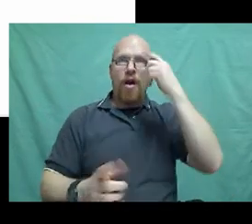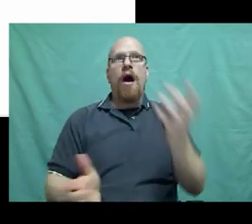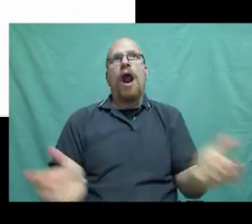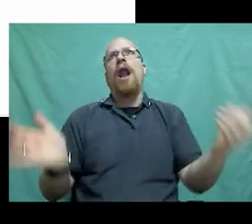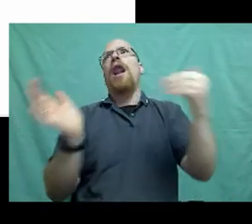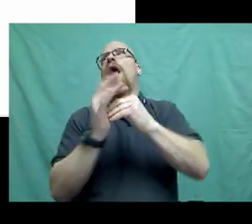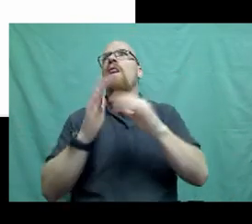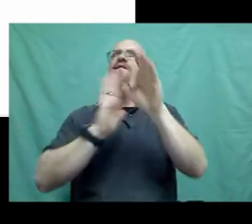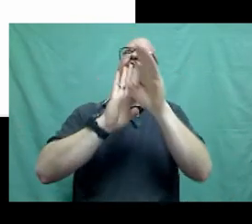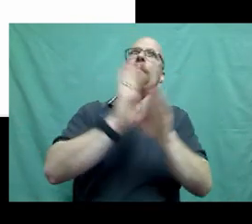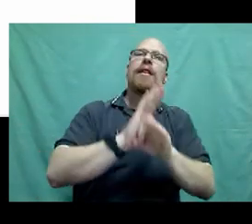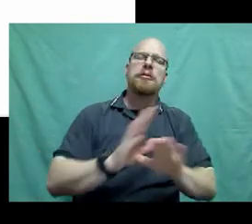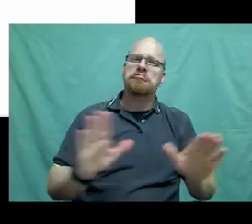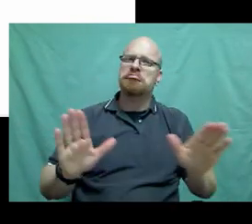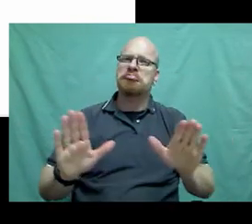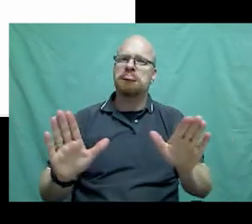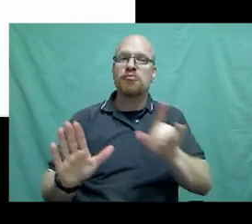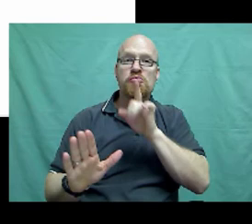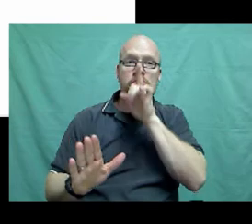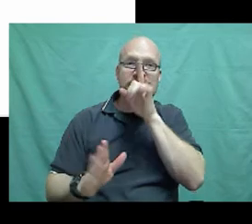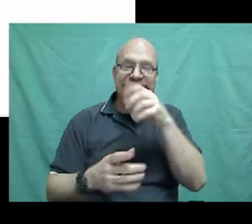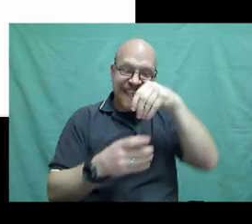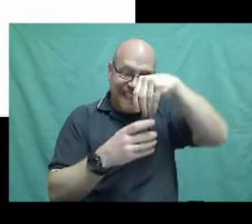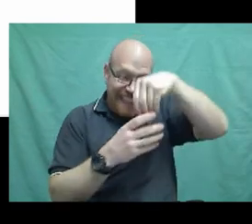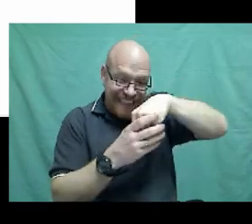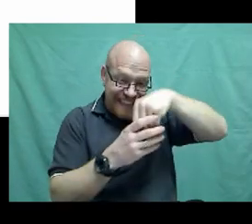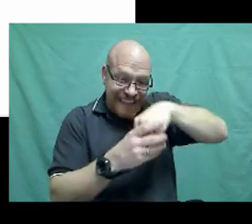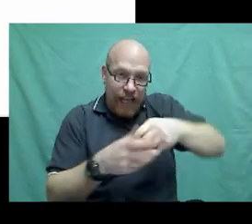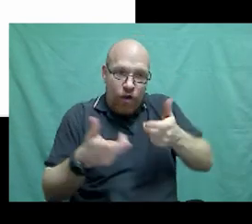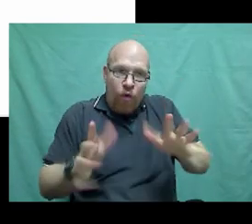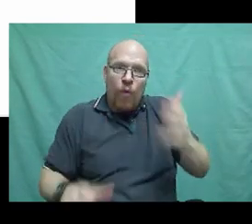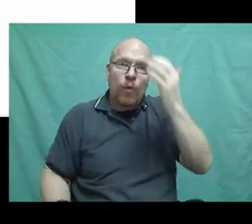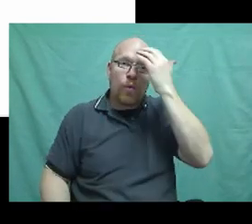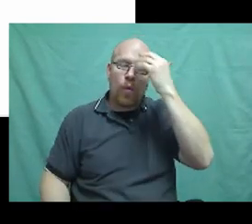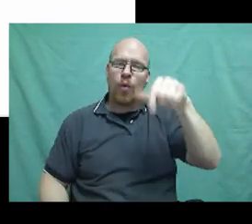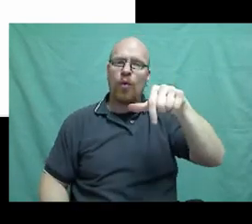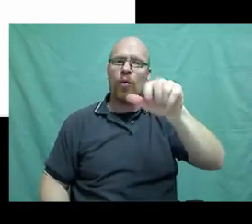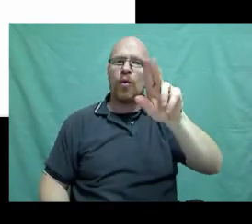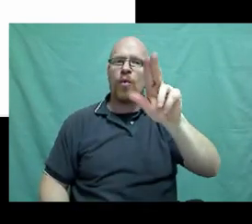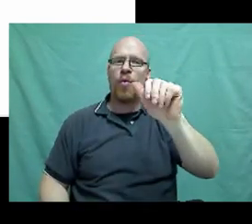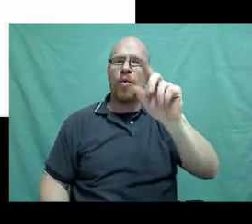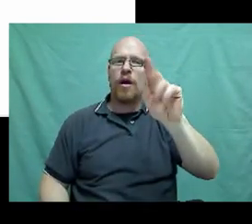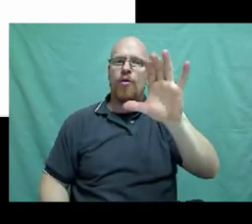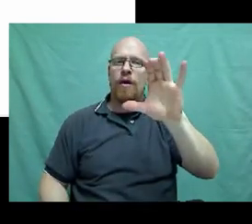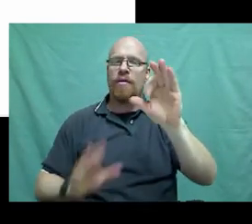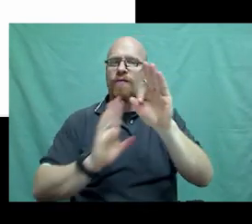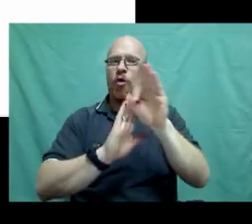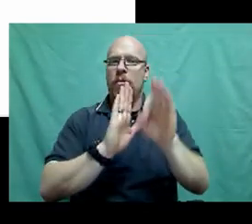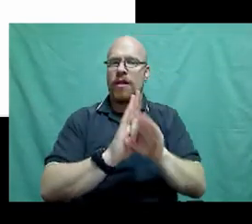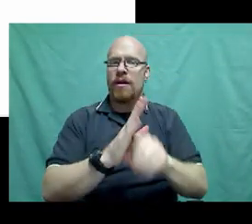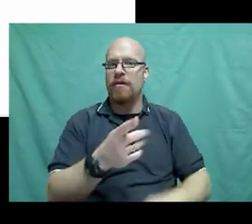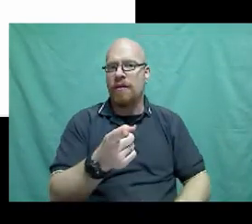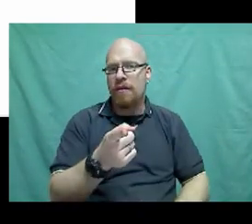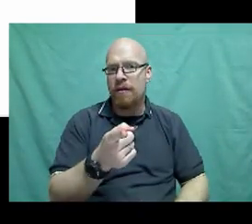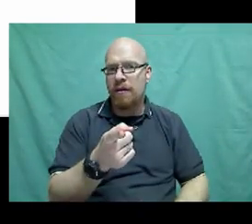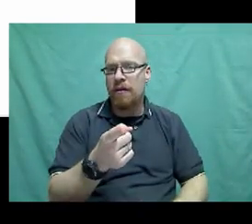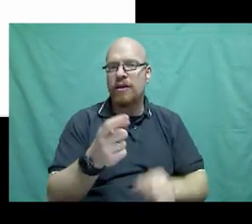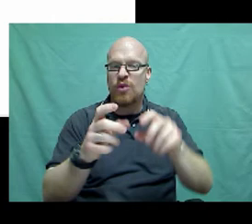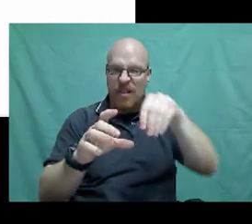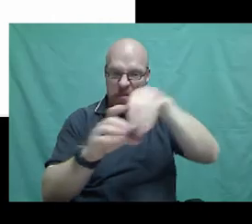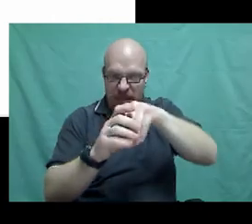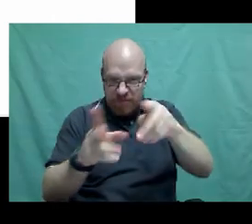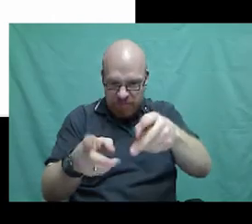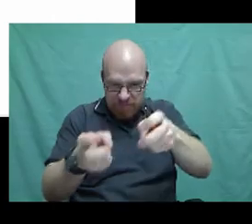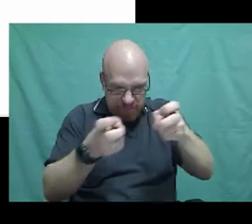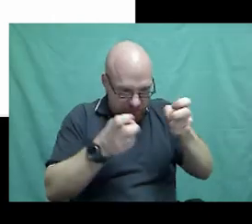You may think, oh, another formula. Really, this formula is inside the formula you already know. It's inside the quadratic